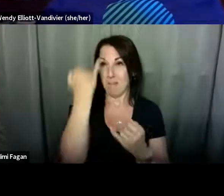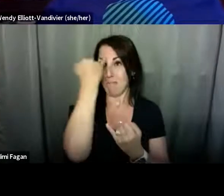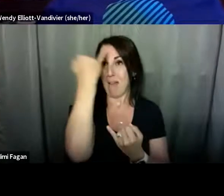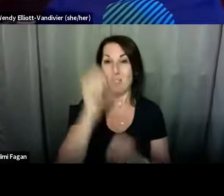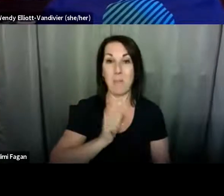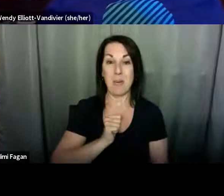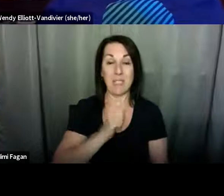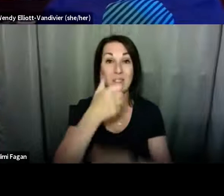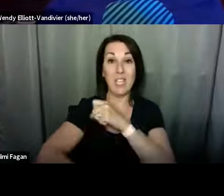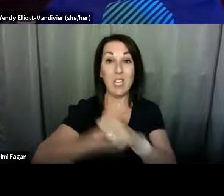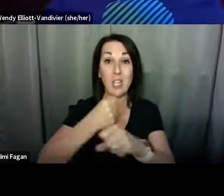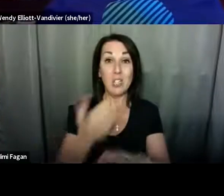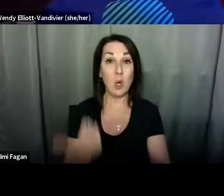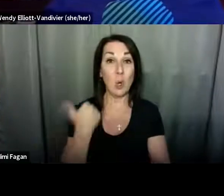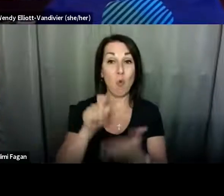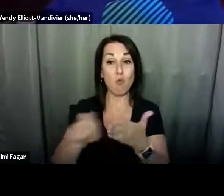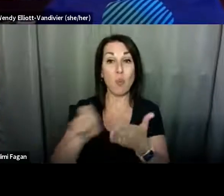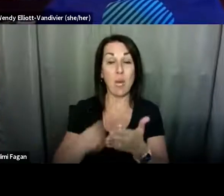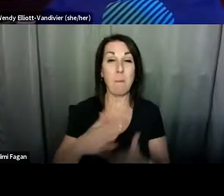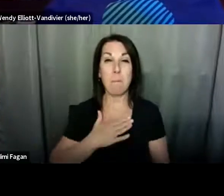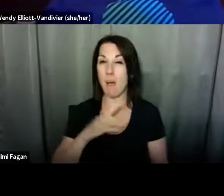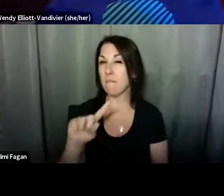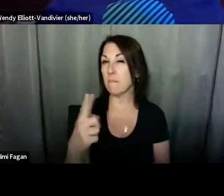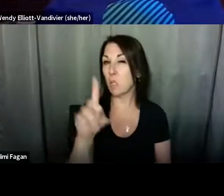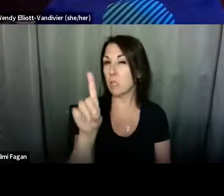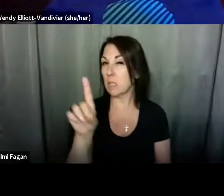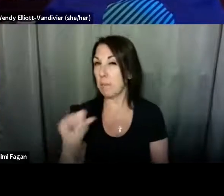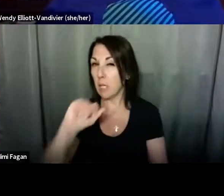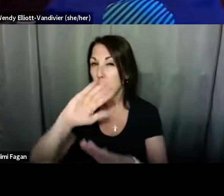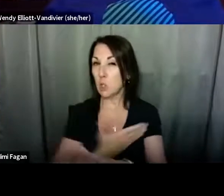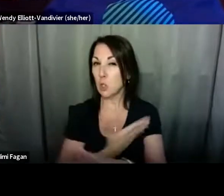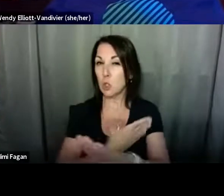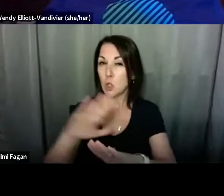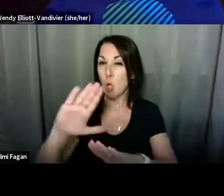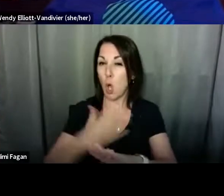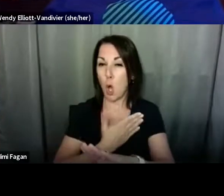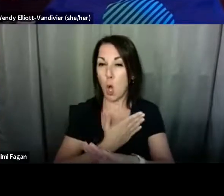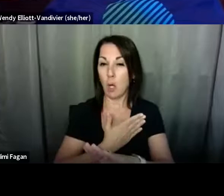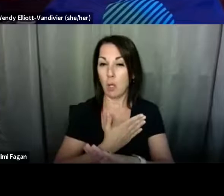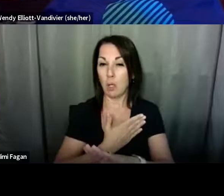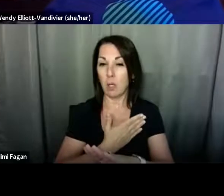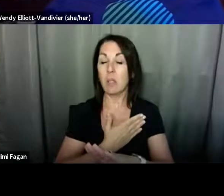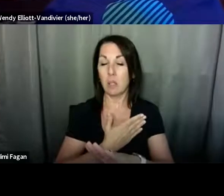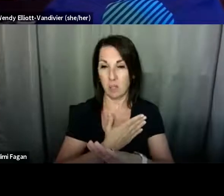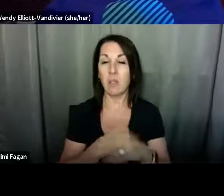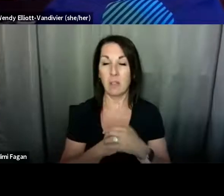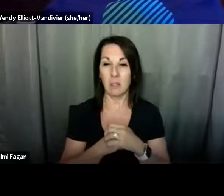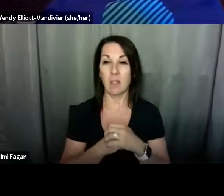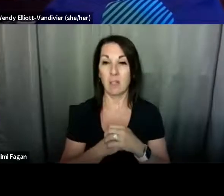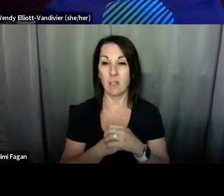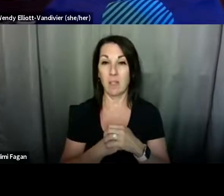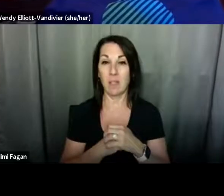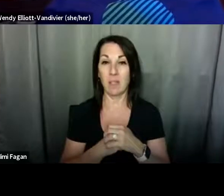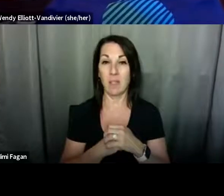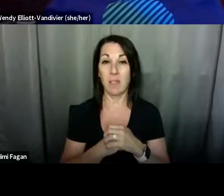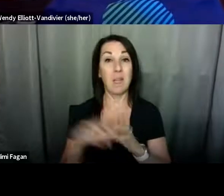years and years ago, writing my first, you know, disability rights song, which was called I Love My Body, by the way. And, you